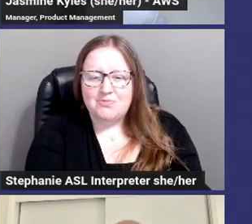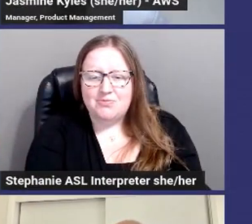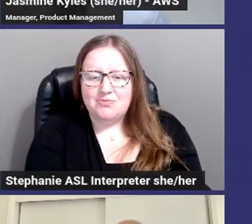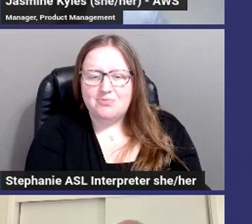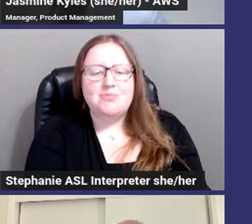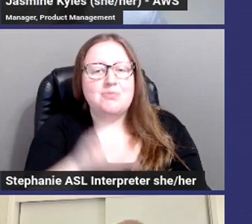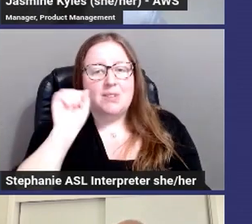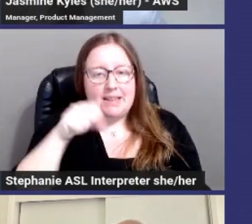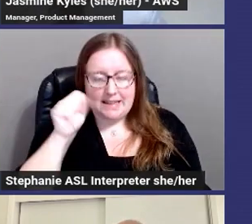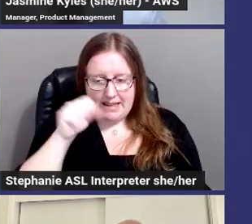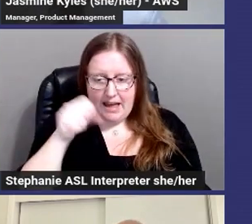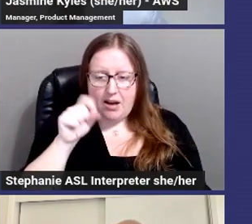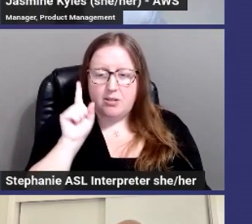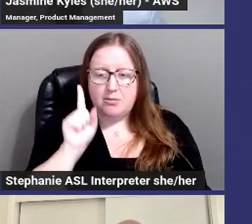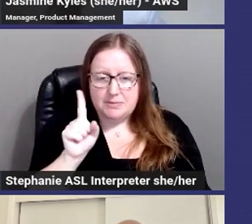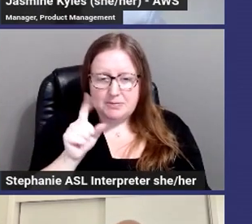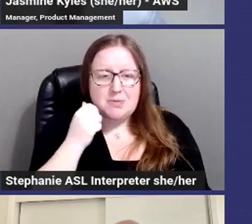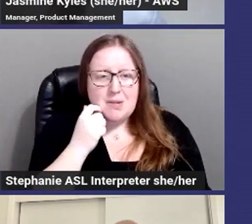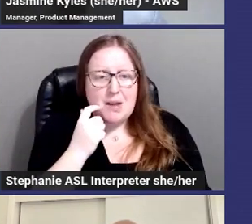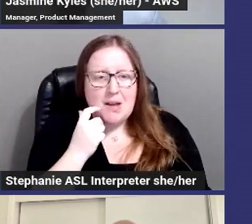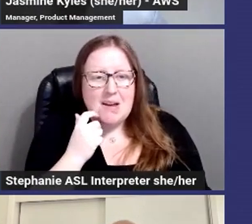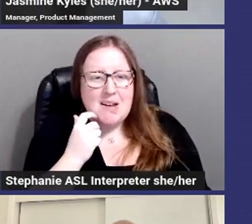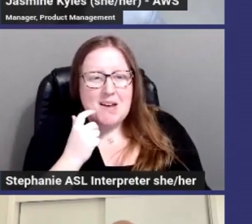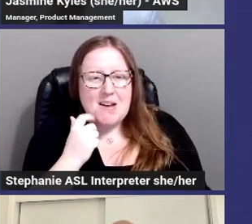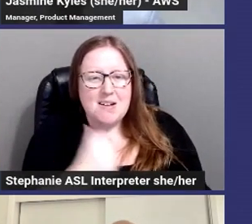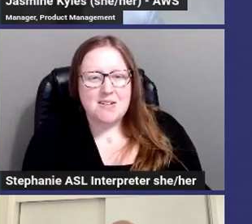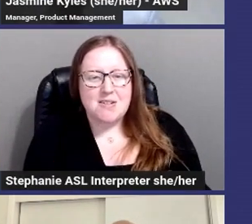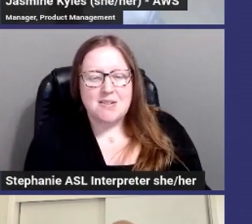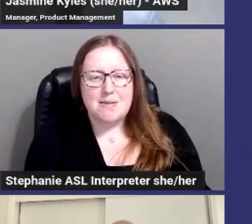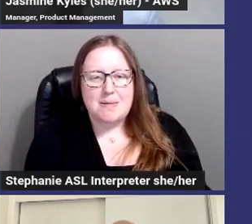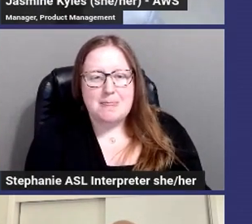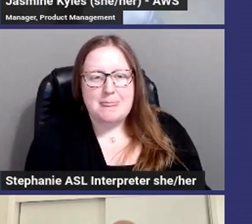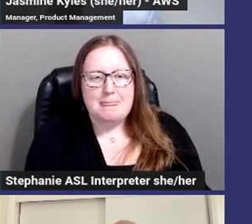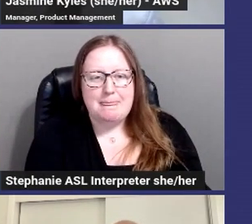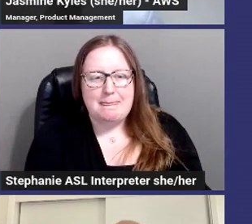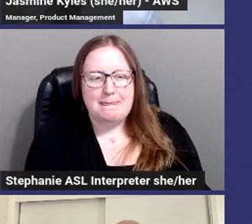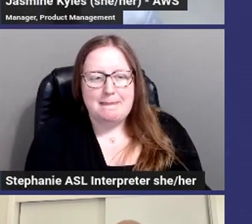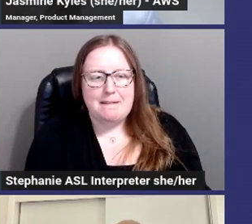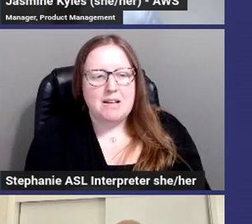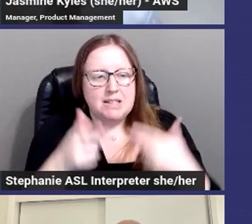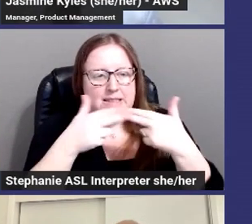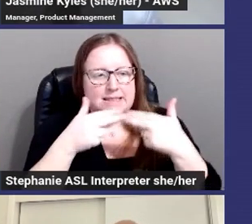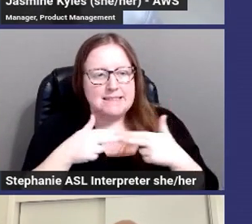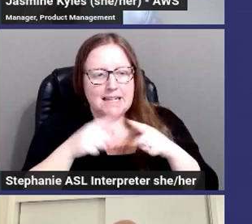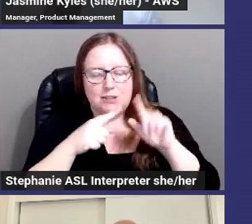Yeah, let me just pull up the slides here to show you.